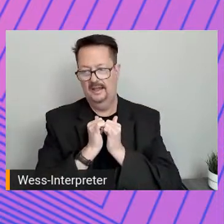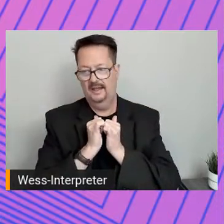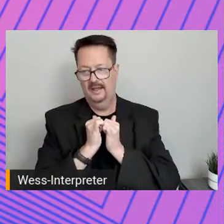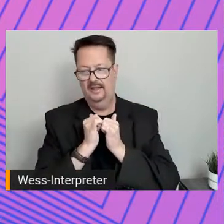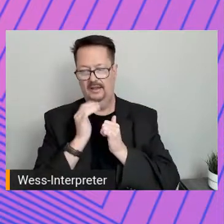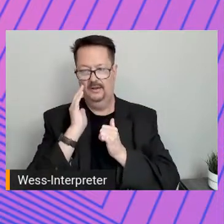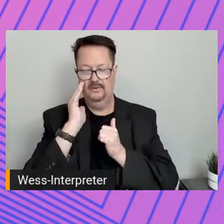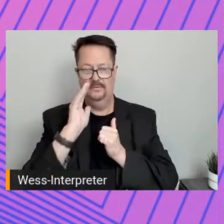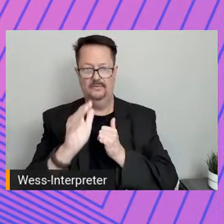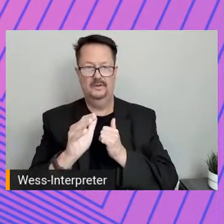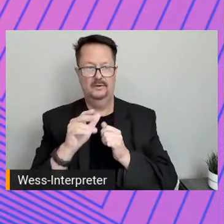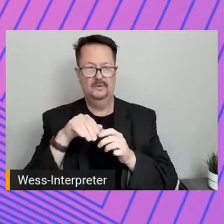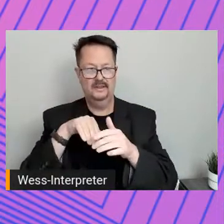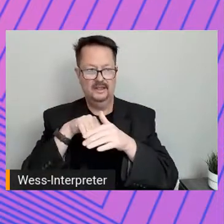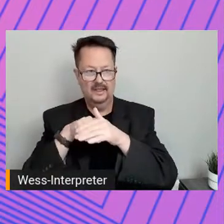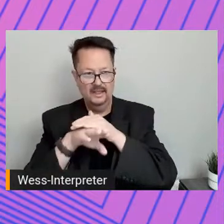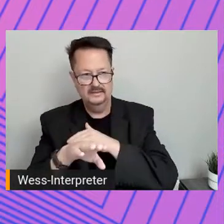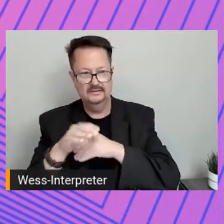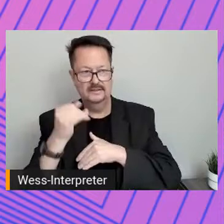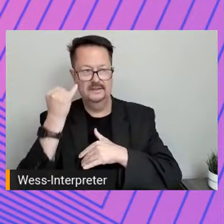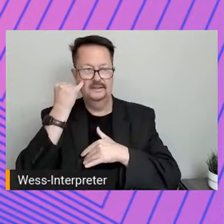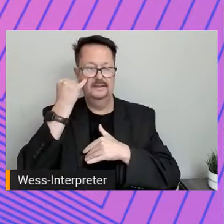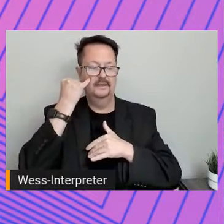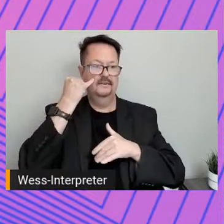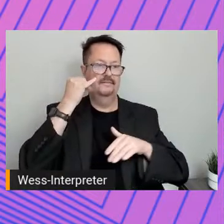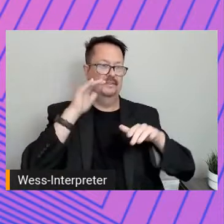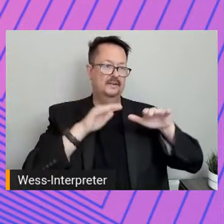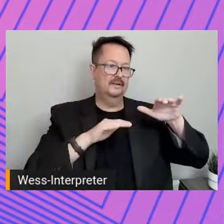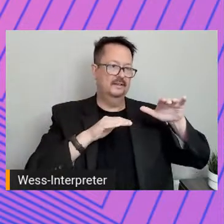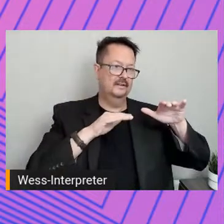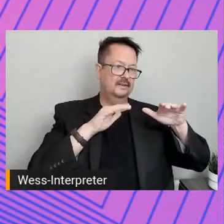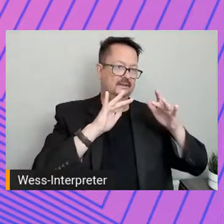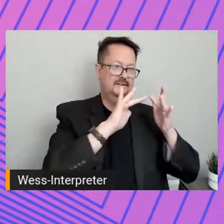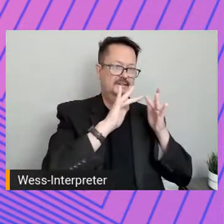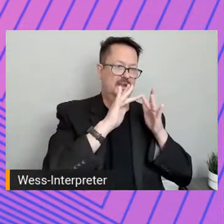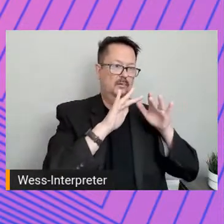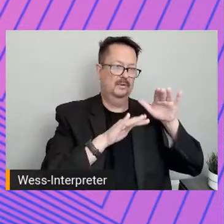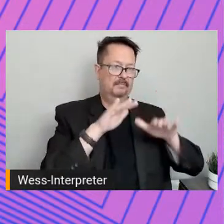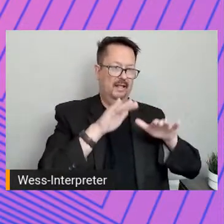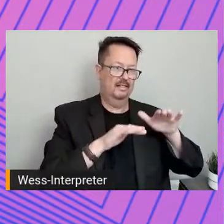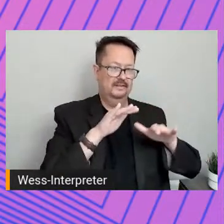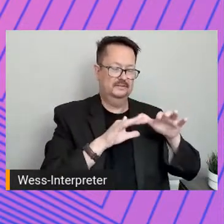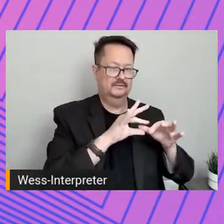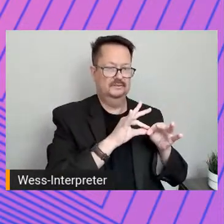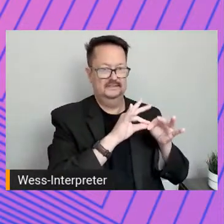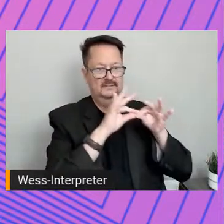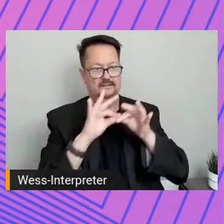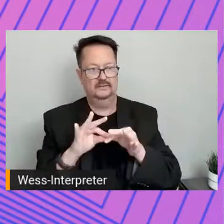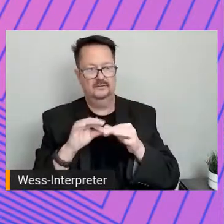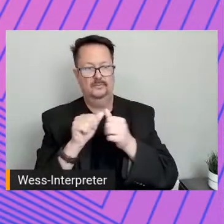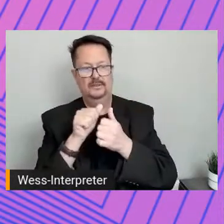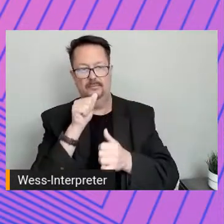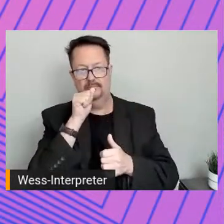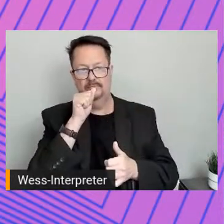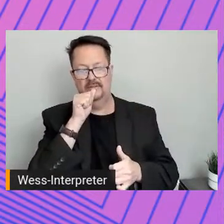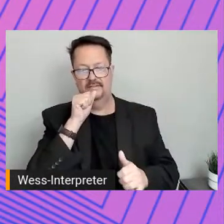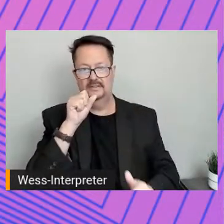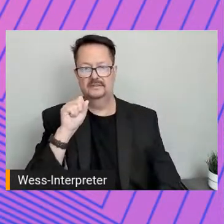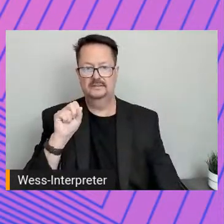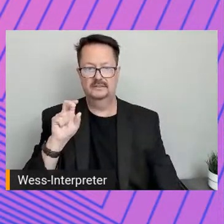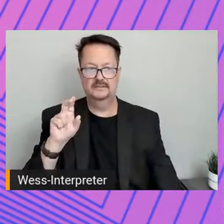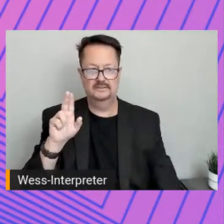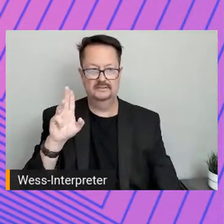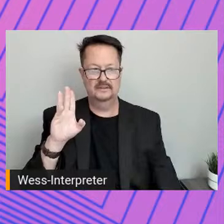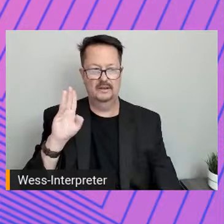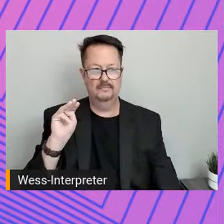our application if the network load balancer is associated with, the private subnets? Why not put that in the